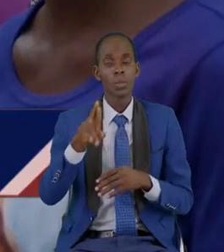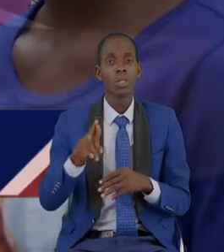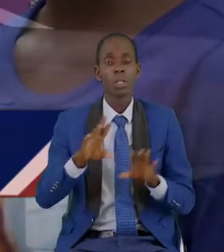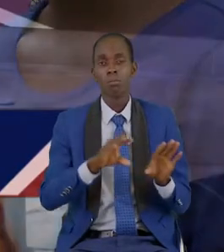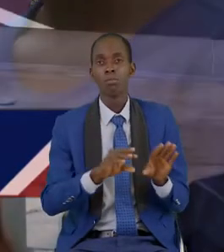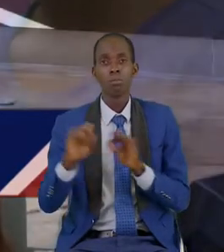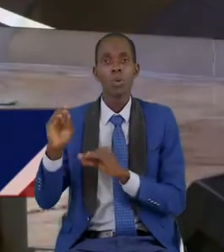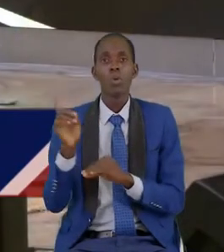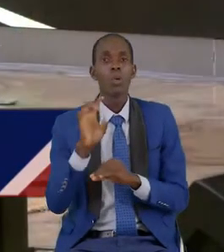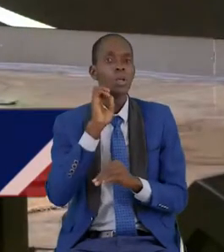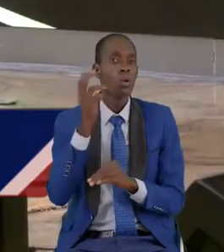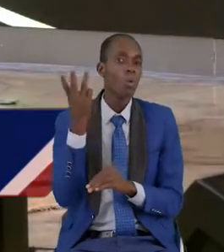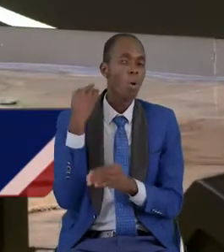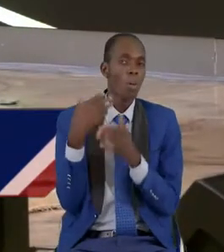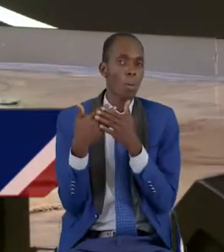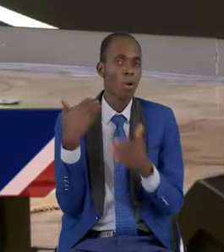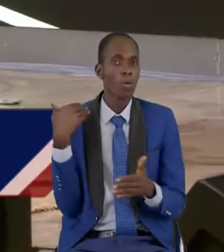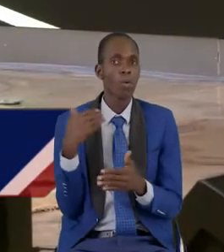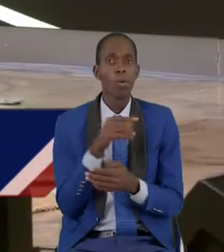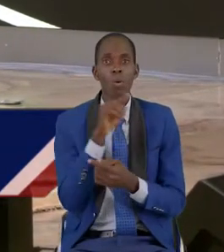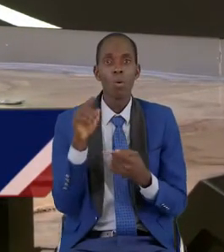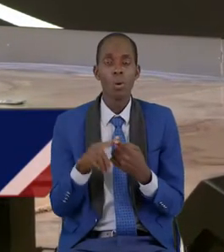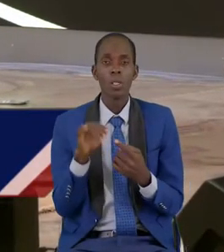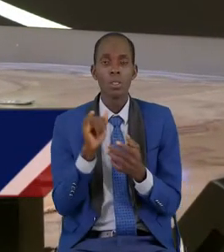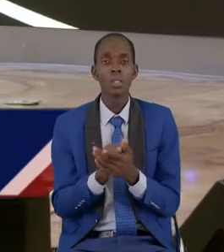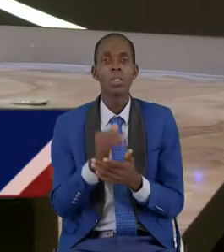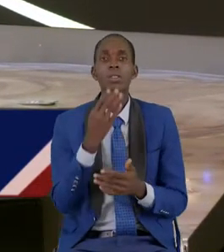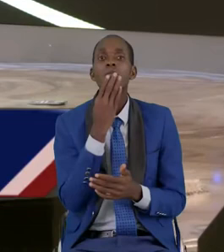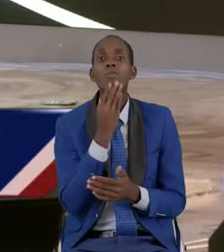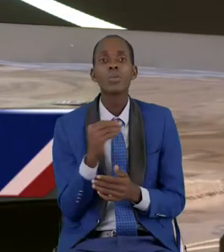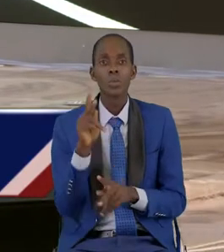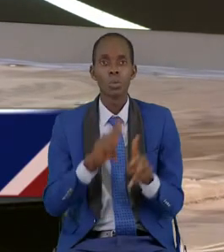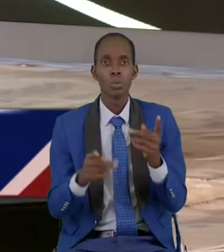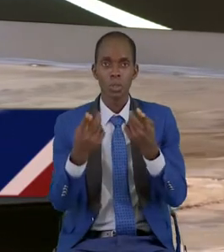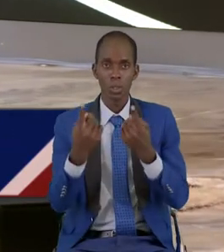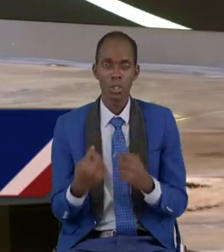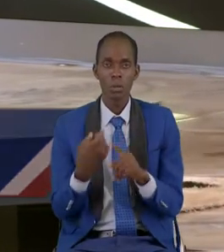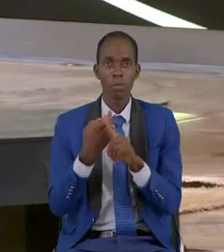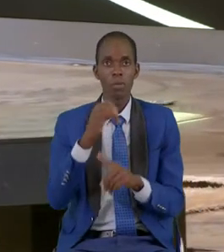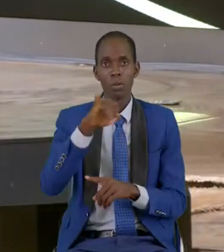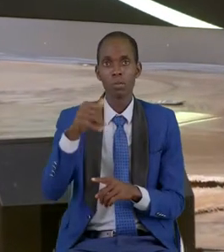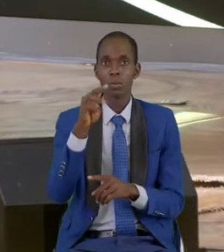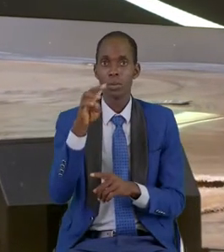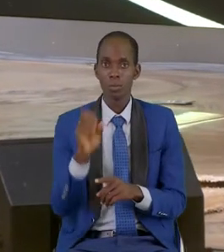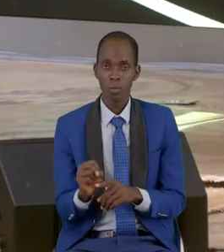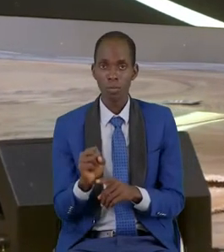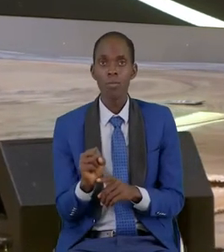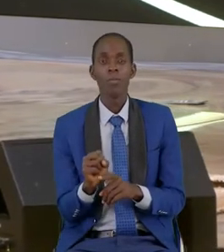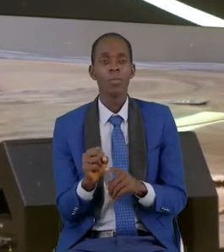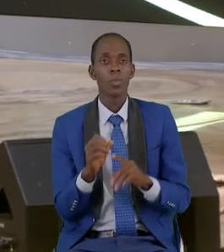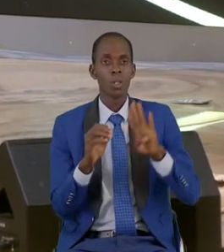he was before, when those Jews came from James, Barnabas and others, they